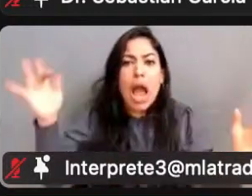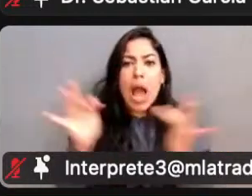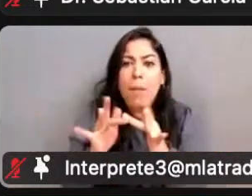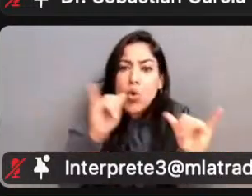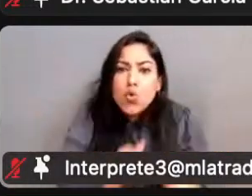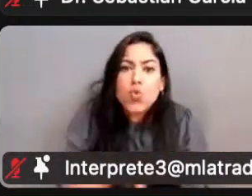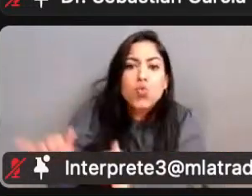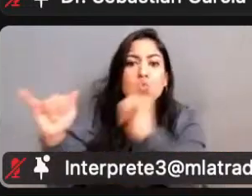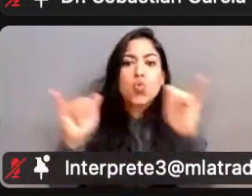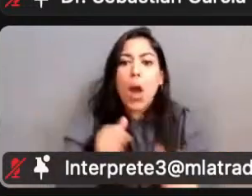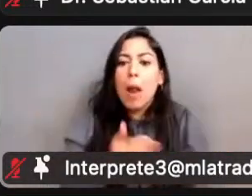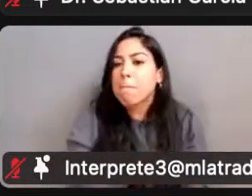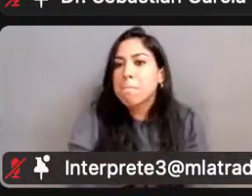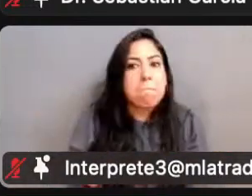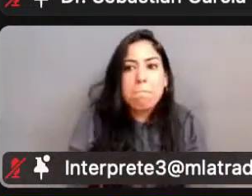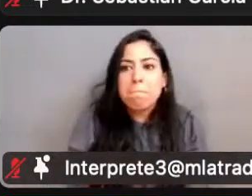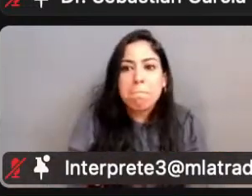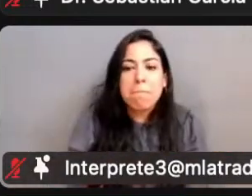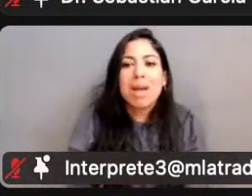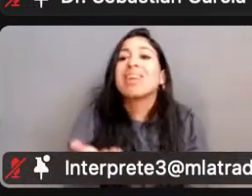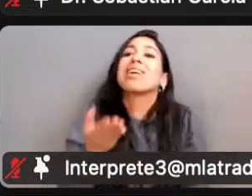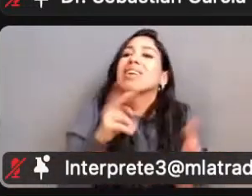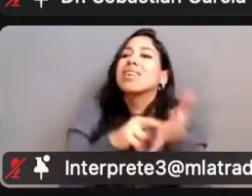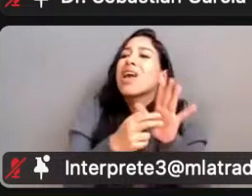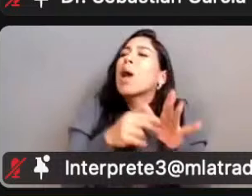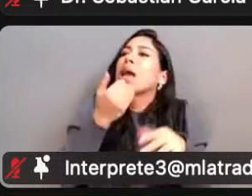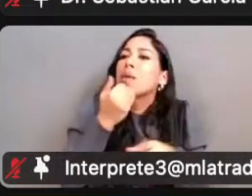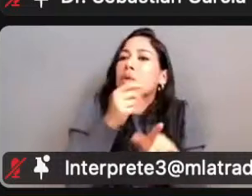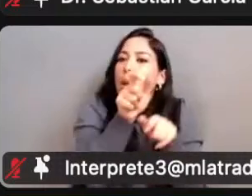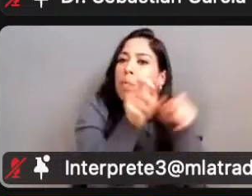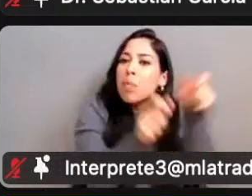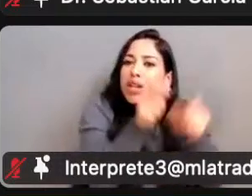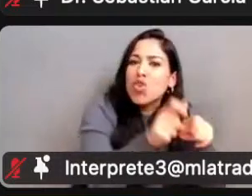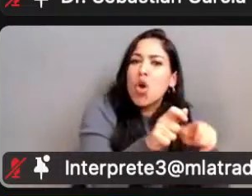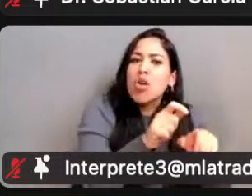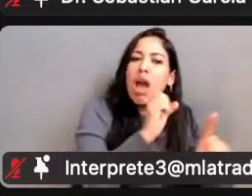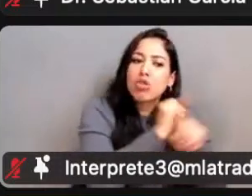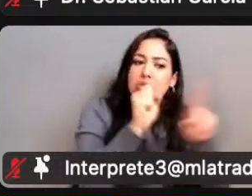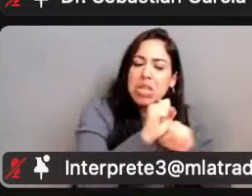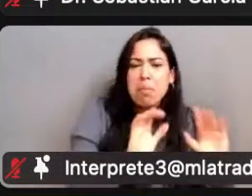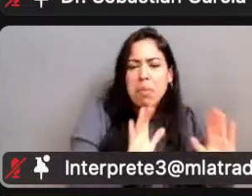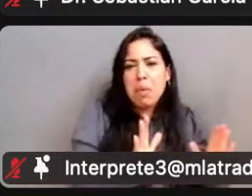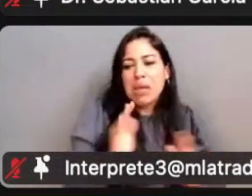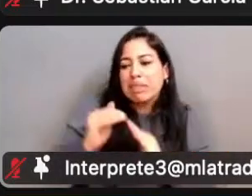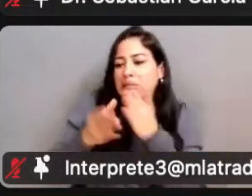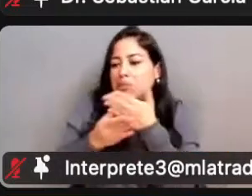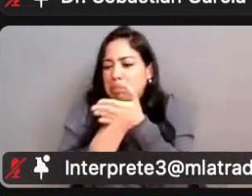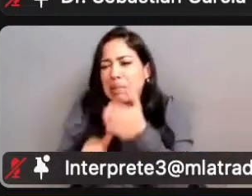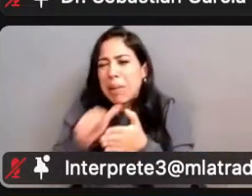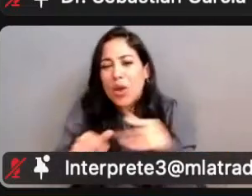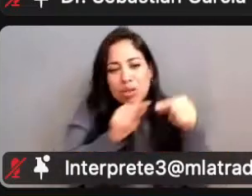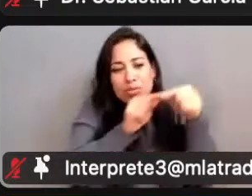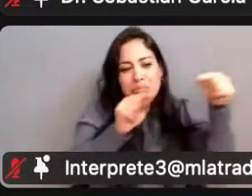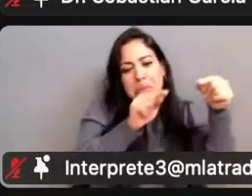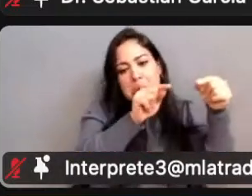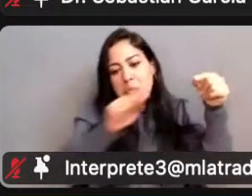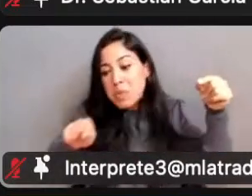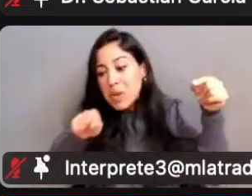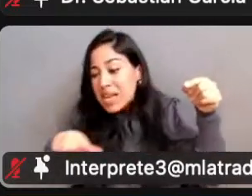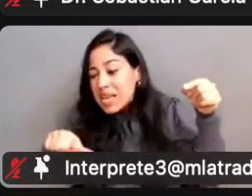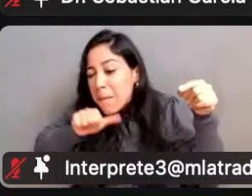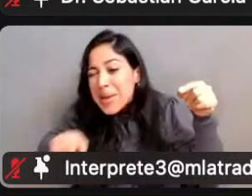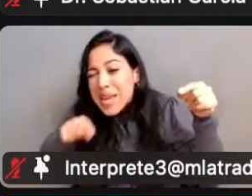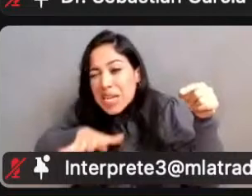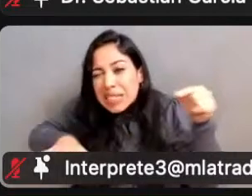not applied equally to people. And usually those who are socially at a disadvantage, as we know